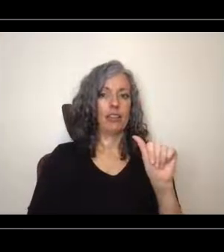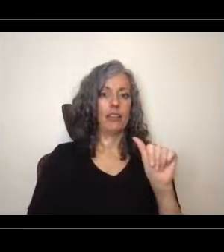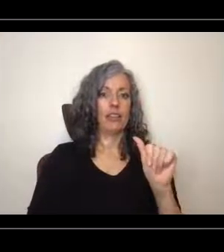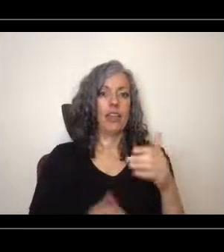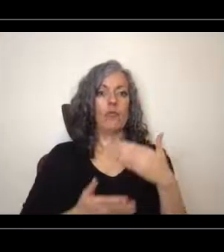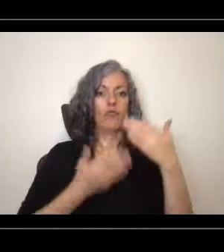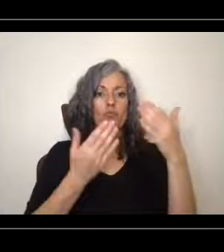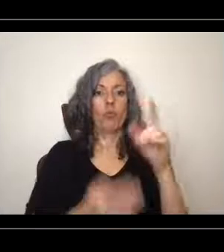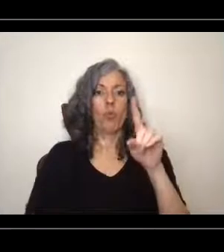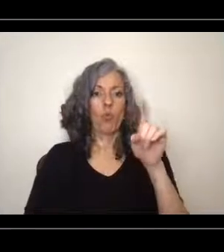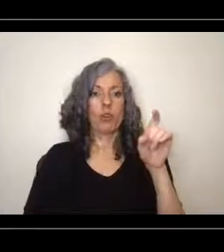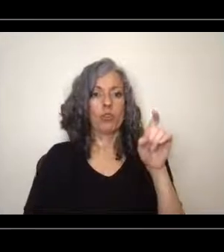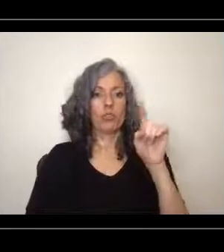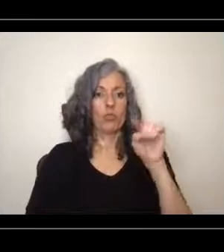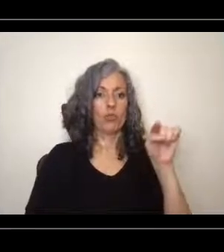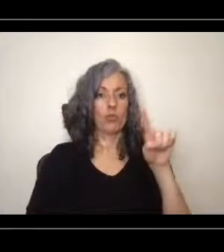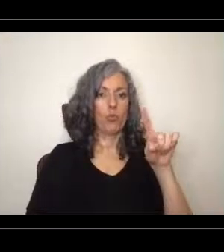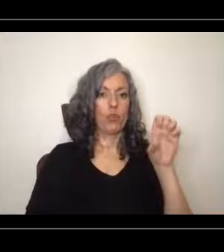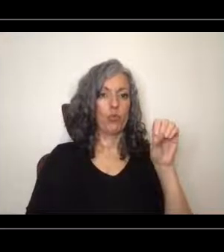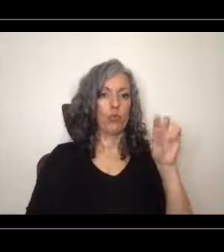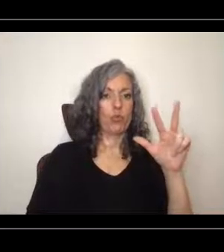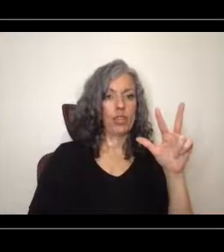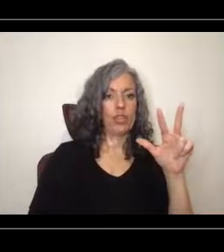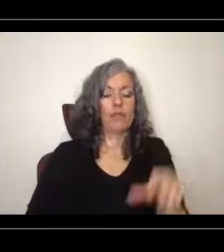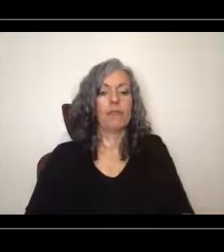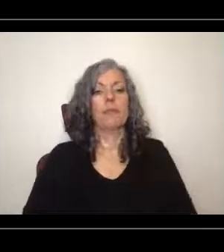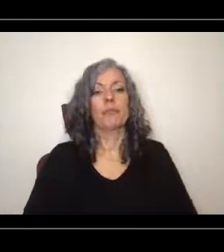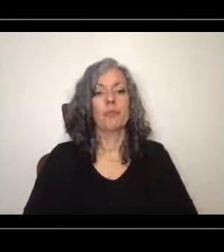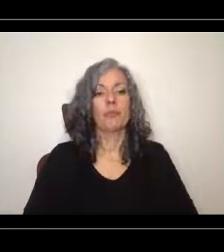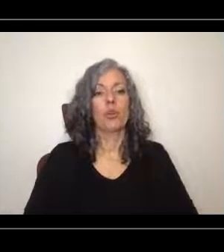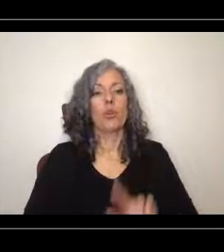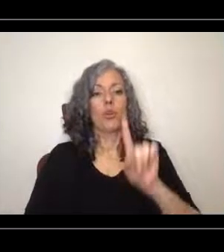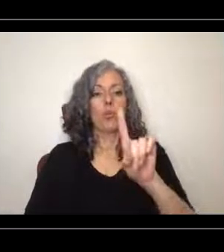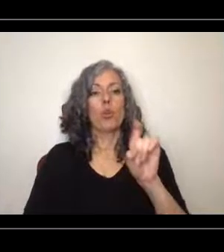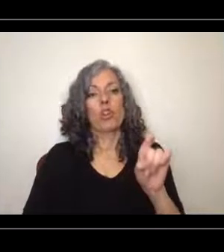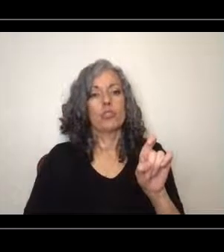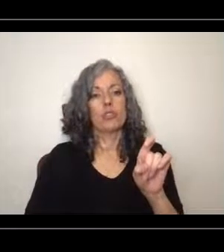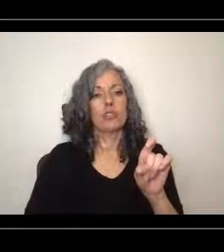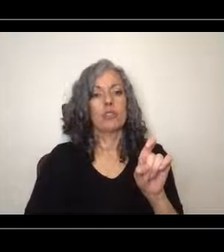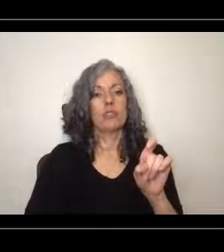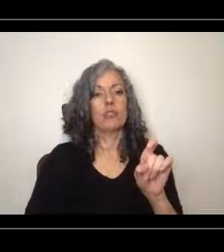a recommendation at the end of tab 103. Tab 100 is an allocation request for